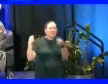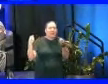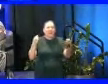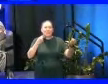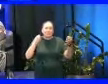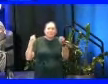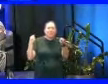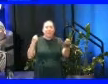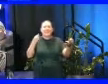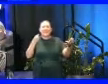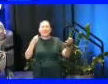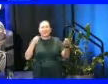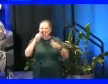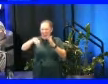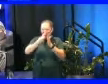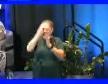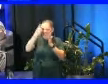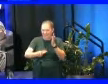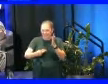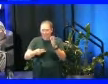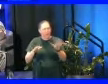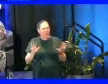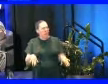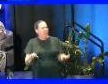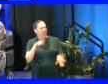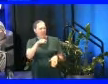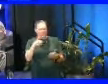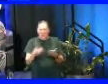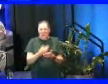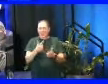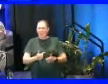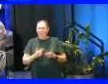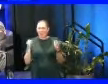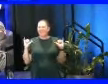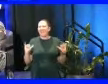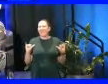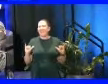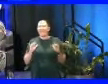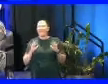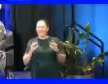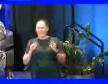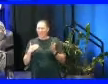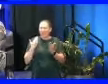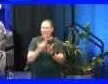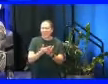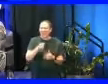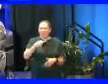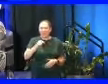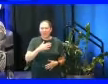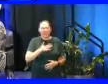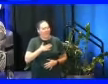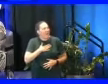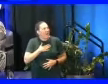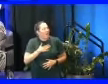and it takes an hour and a half. So I said, this is a whole new life here. So when I pulled up to my apartment complex, oh my